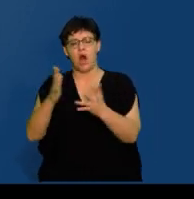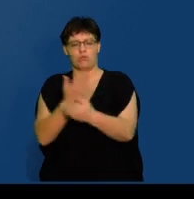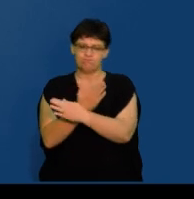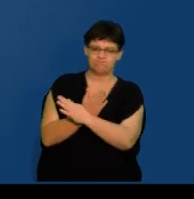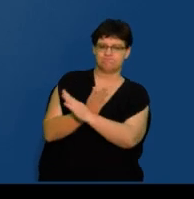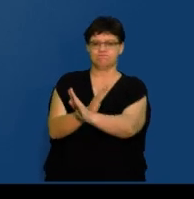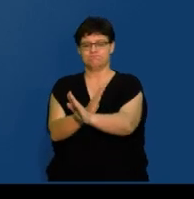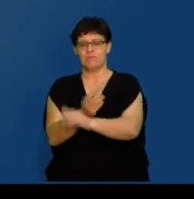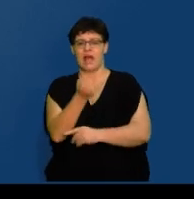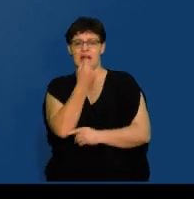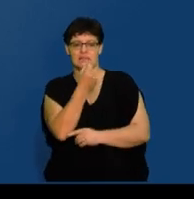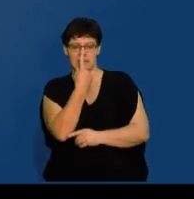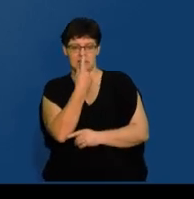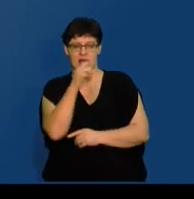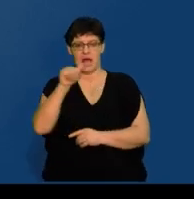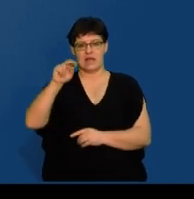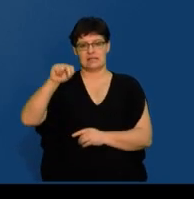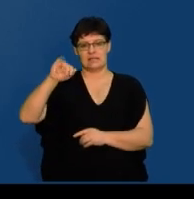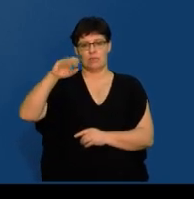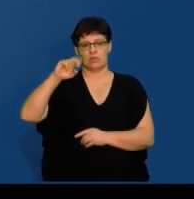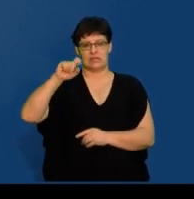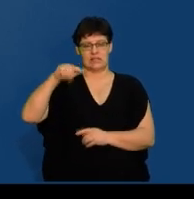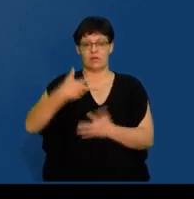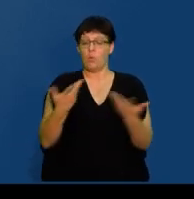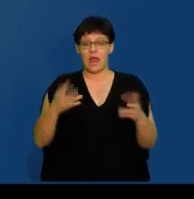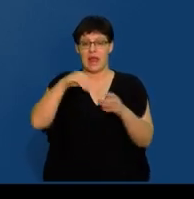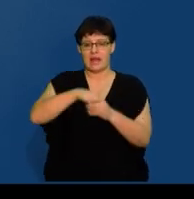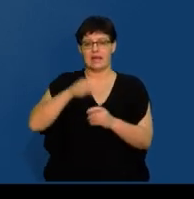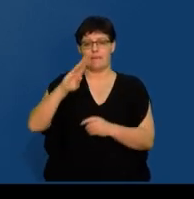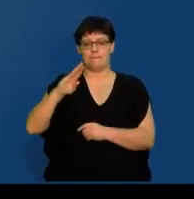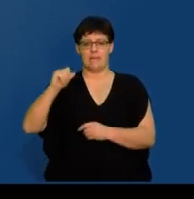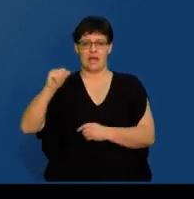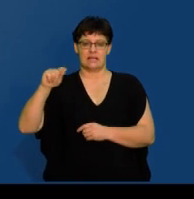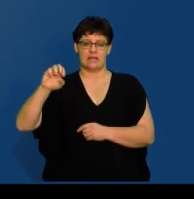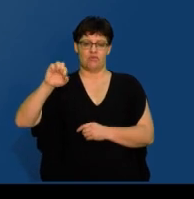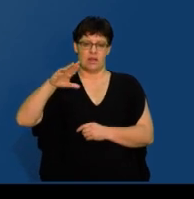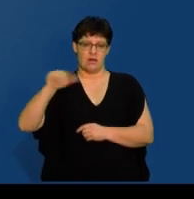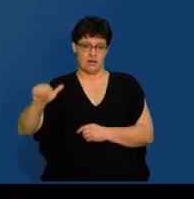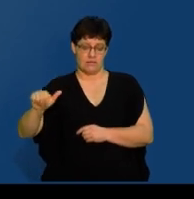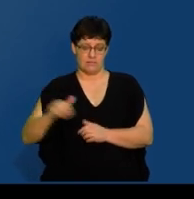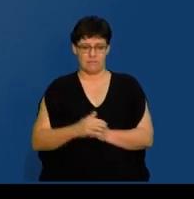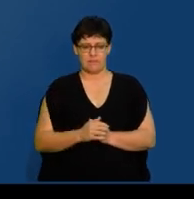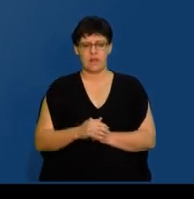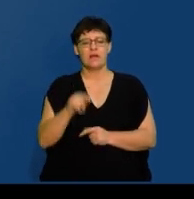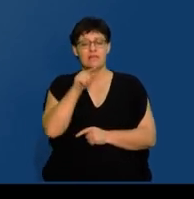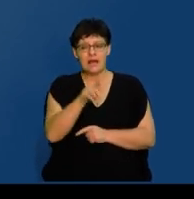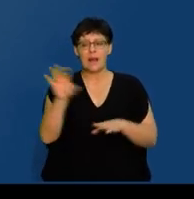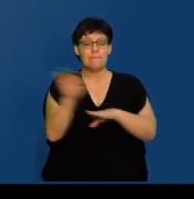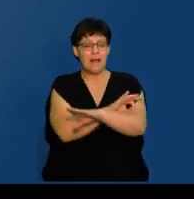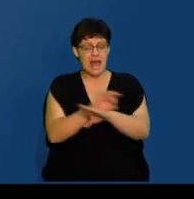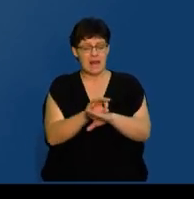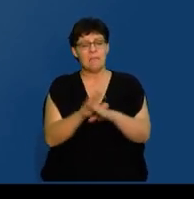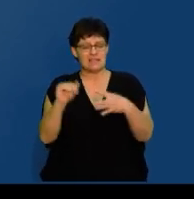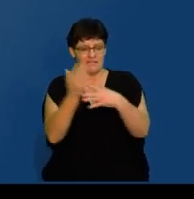of antibiotics in bacteria. We also need to divide that planning into how